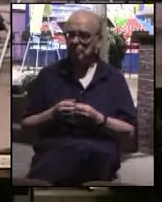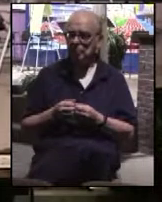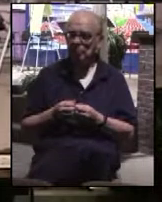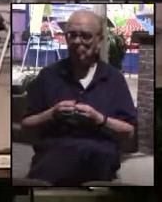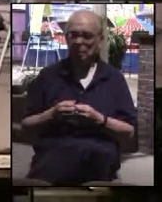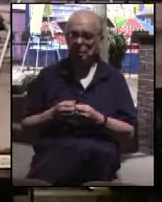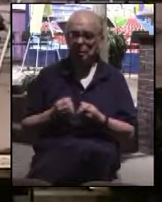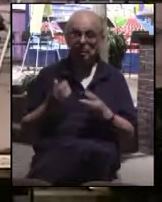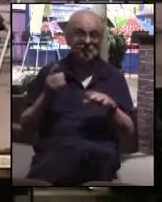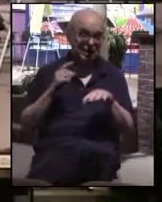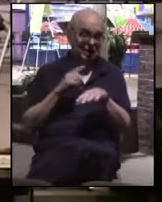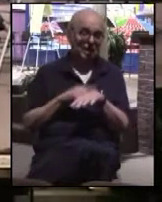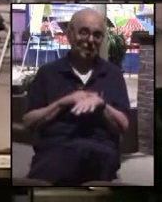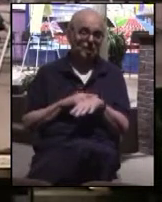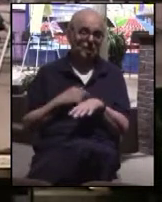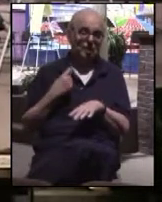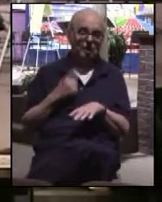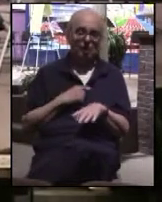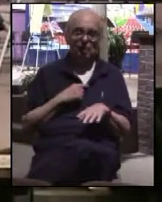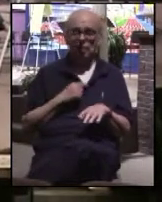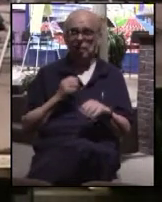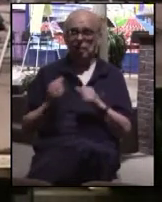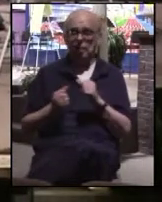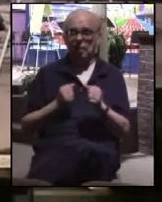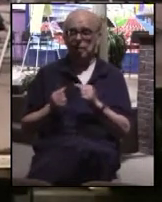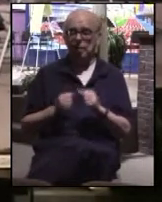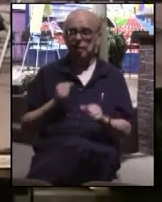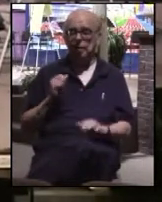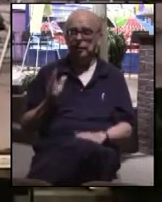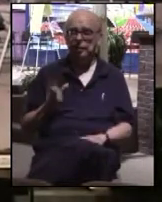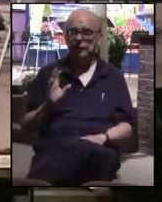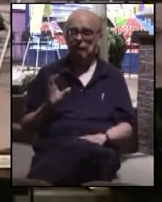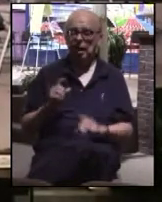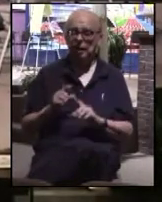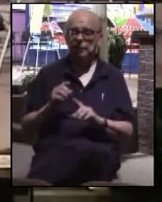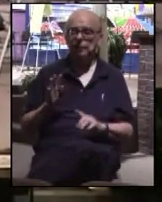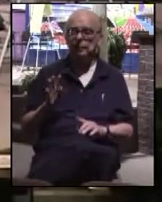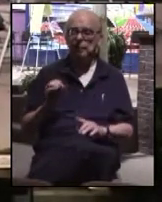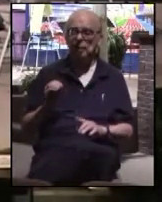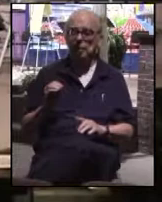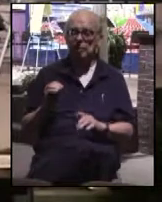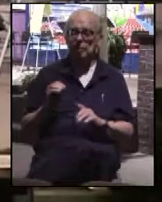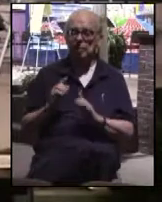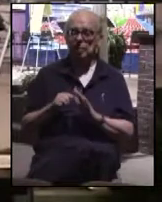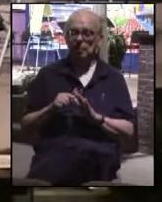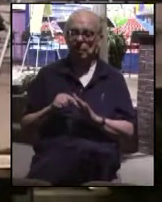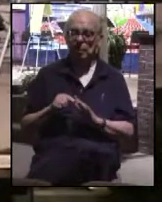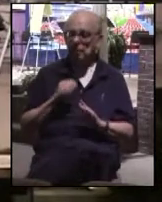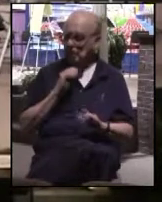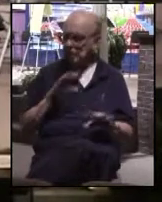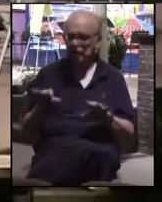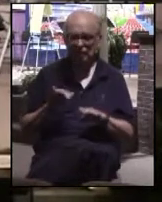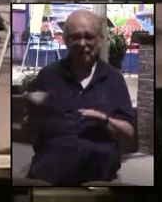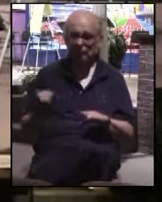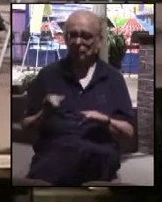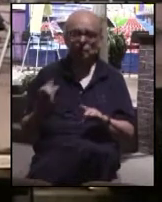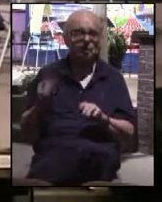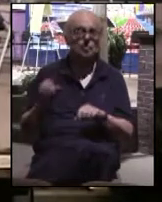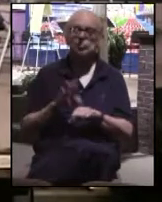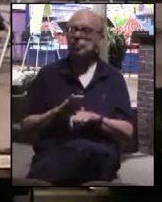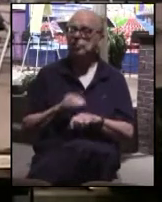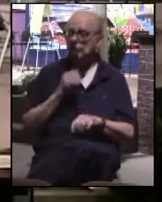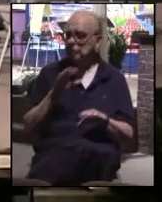a lot of times we will drive 35 to 40 minutes to work but we won't drive 35 and 40 minutes to church